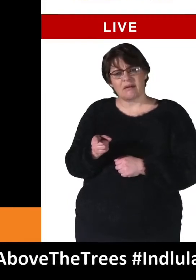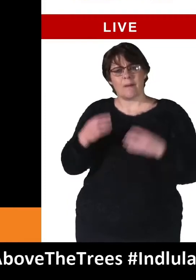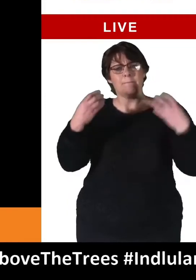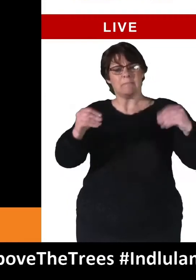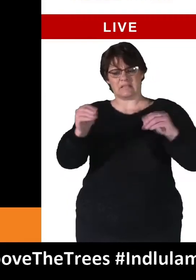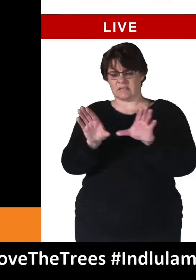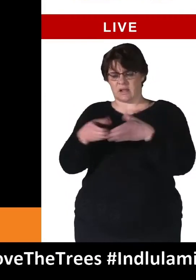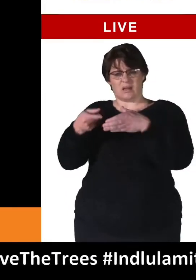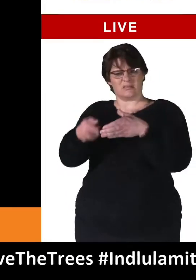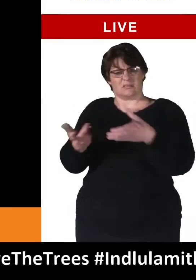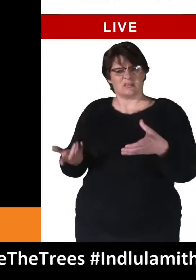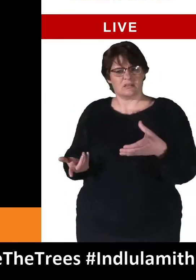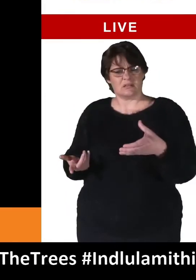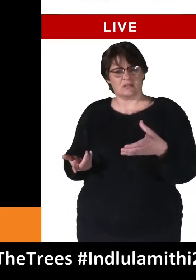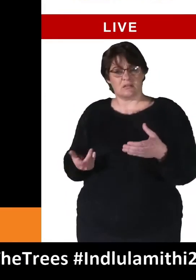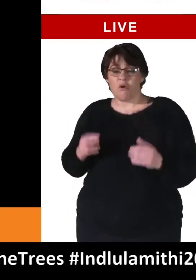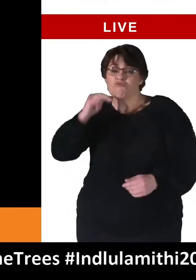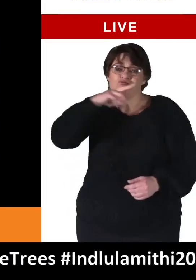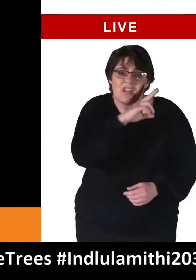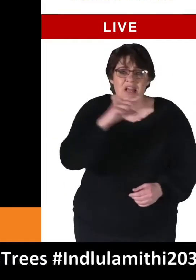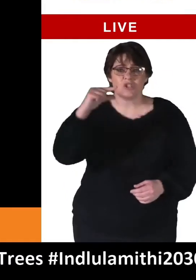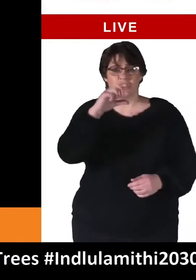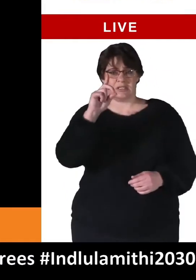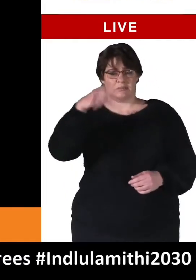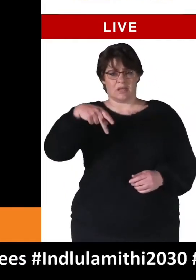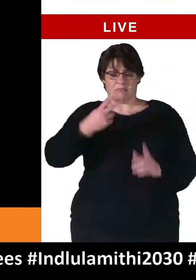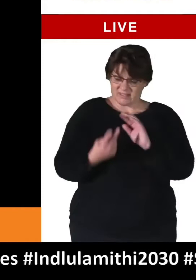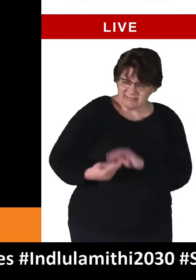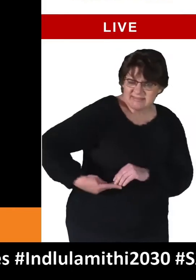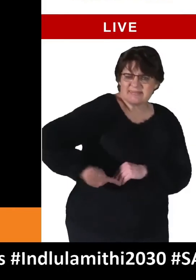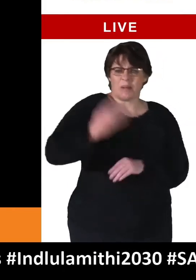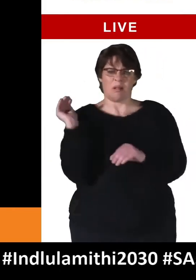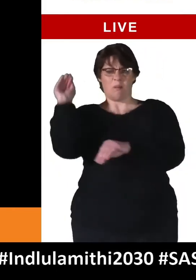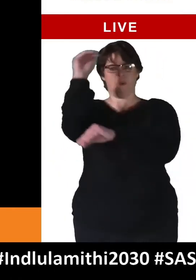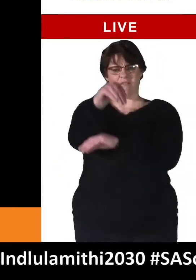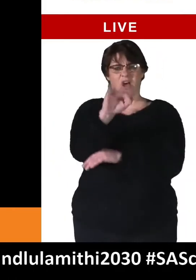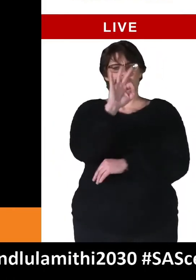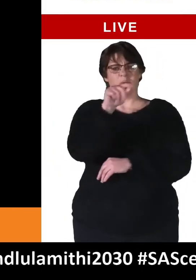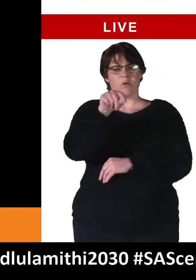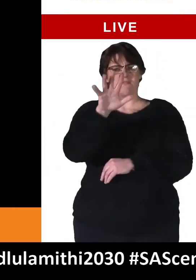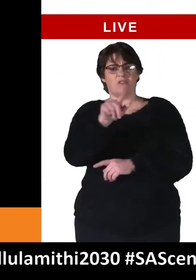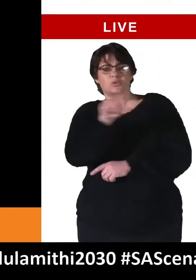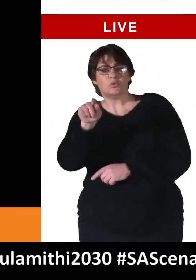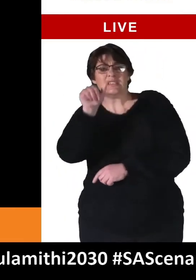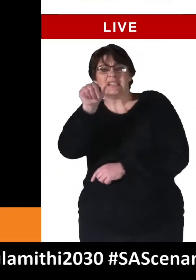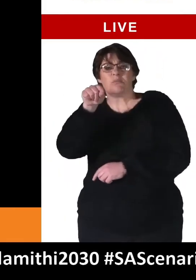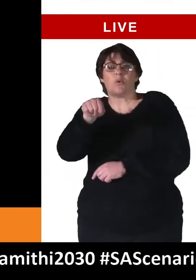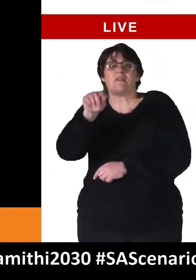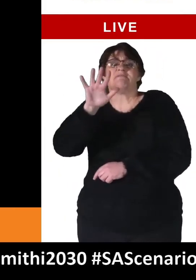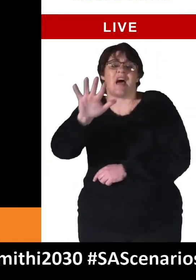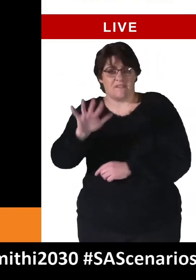business class? The real GDP more than doubles in this period from the 3.5 to 6.5